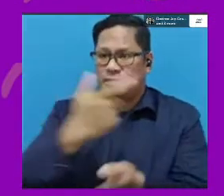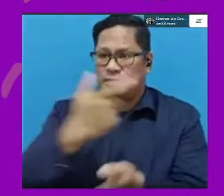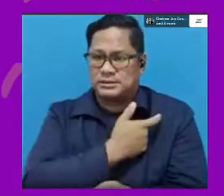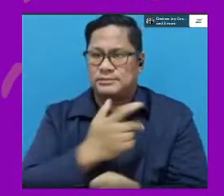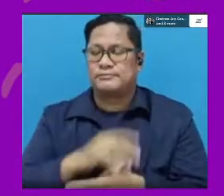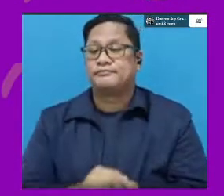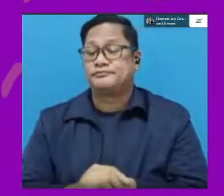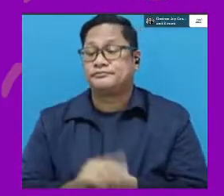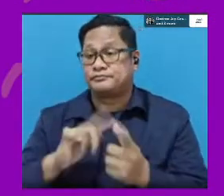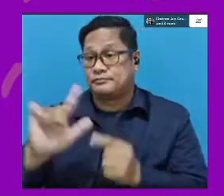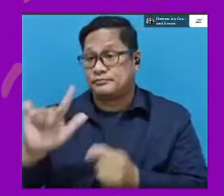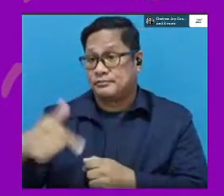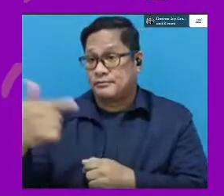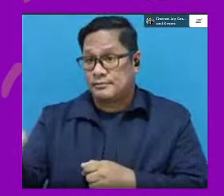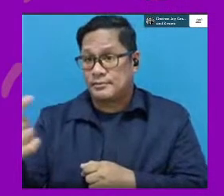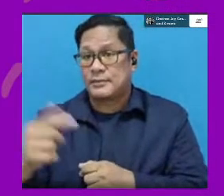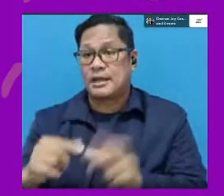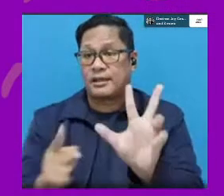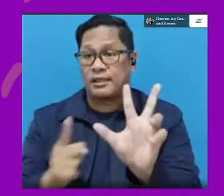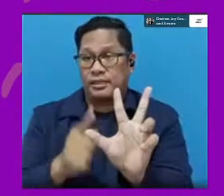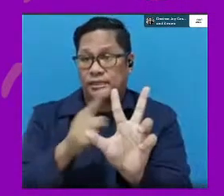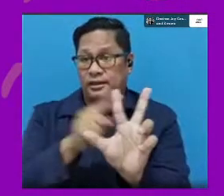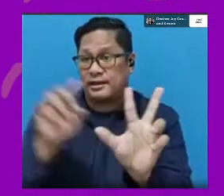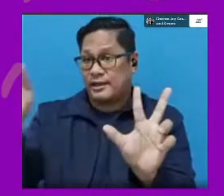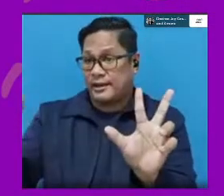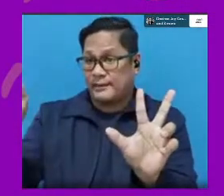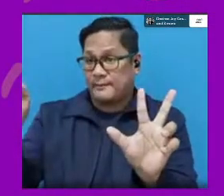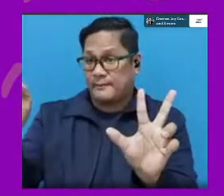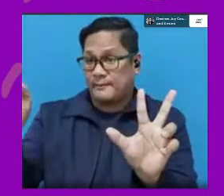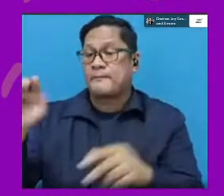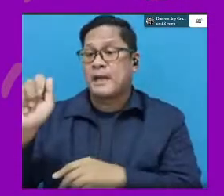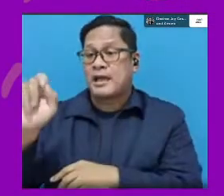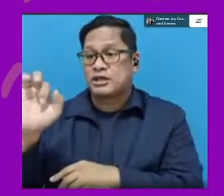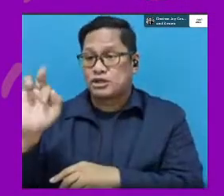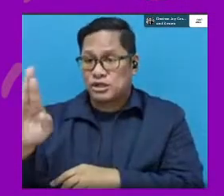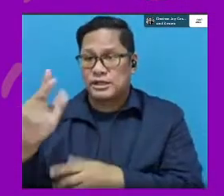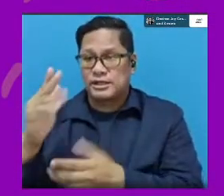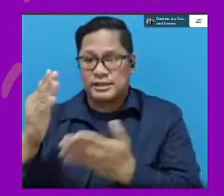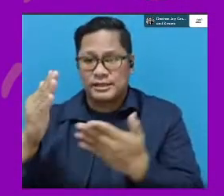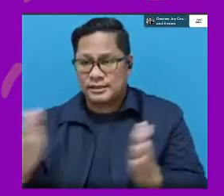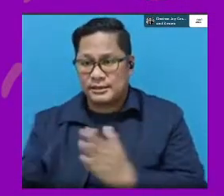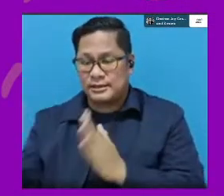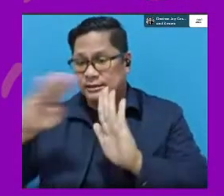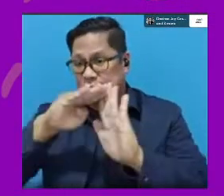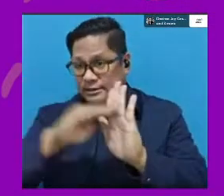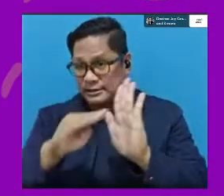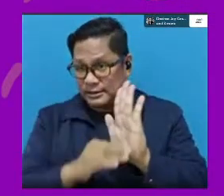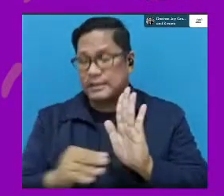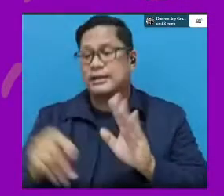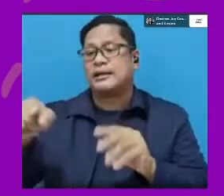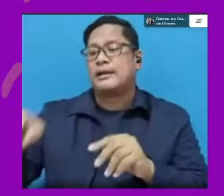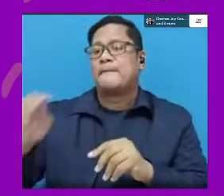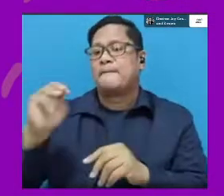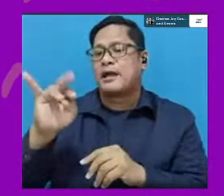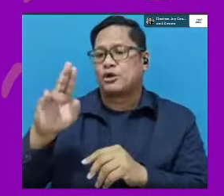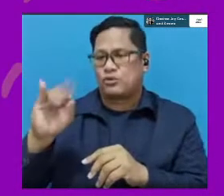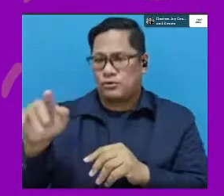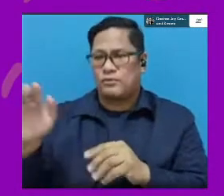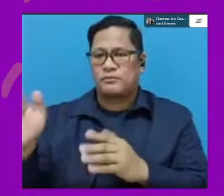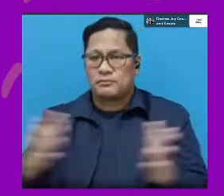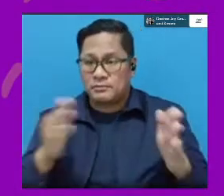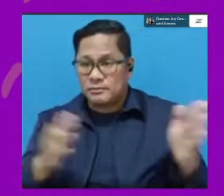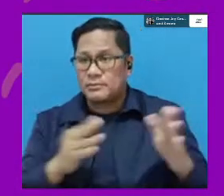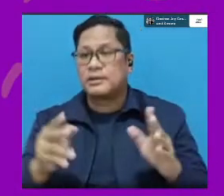Next, we have the 3 M's, the master listing, the micro planning, and the mapping, okay? The